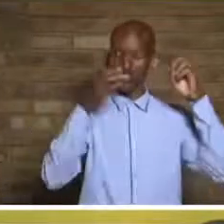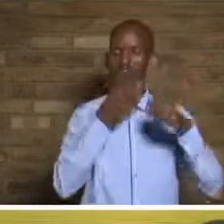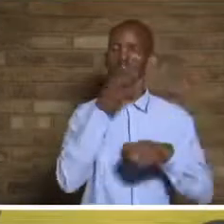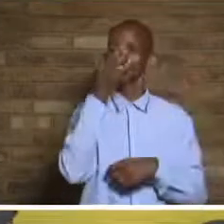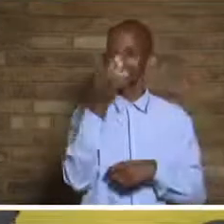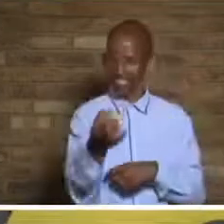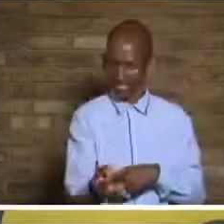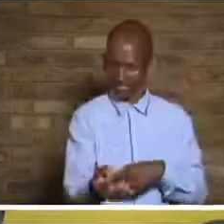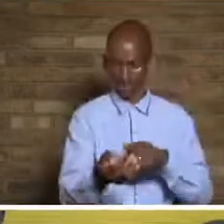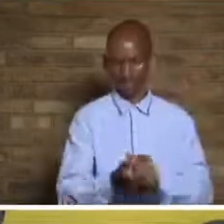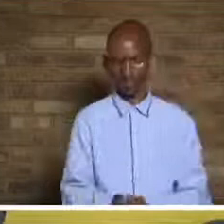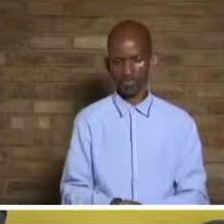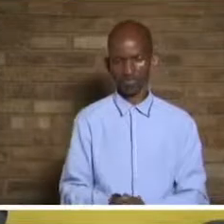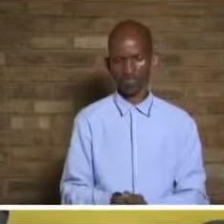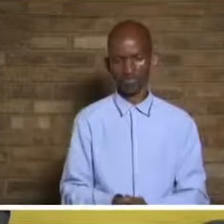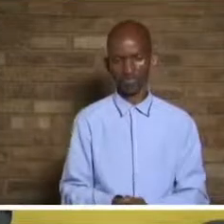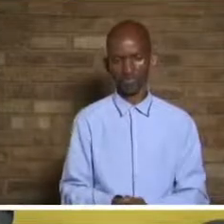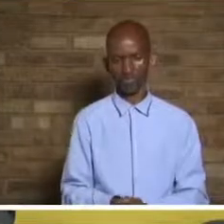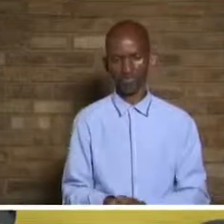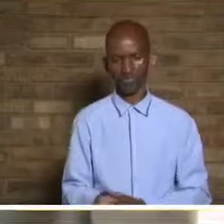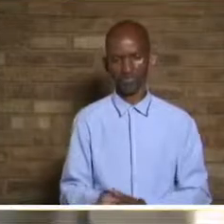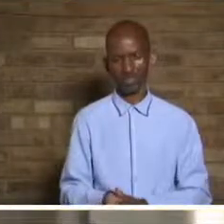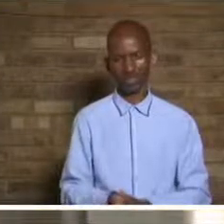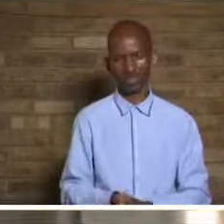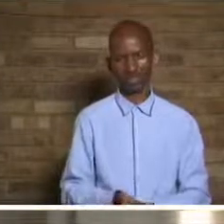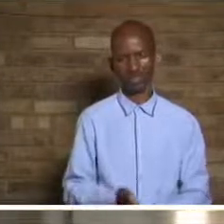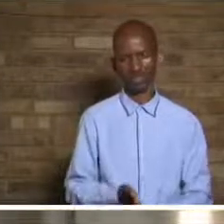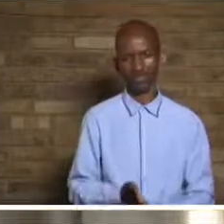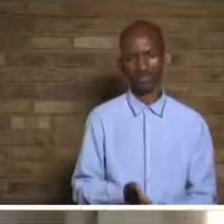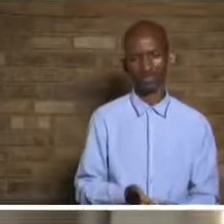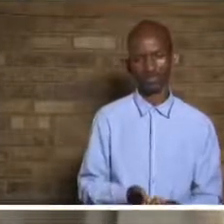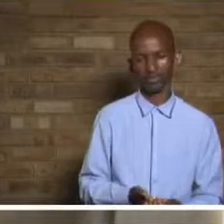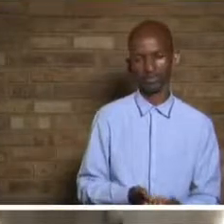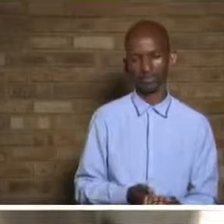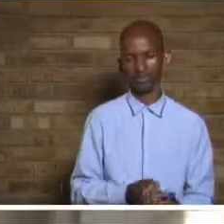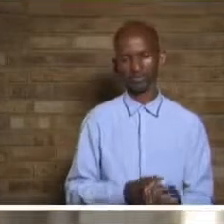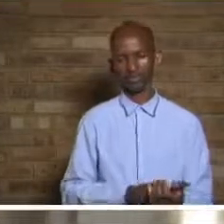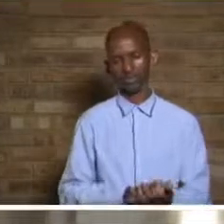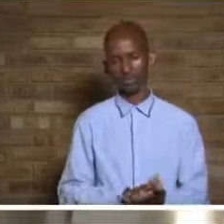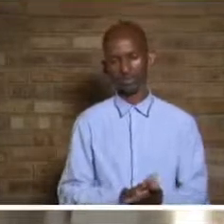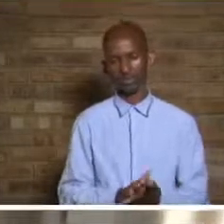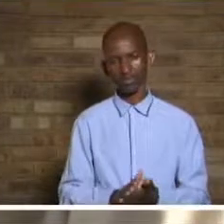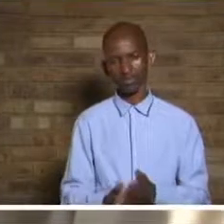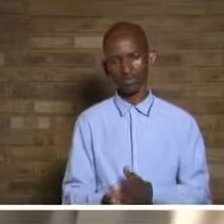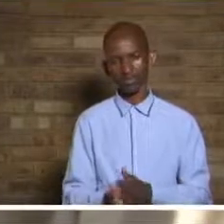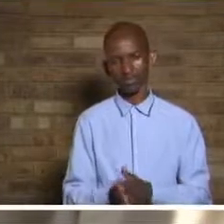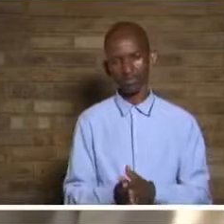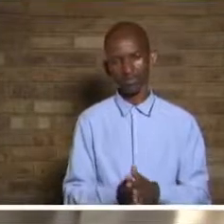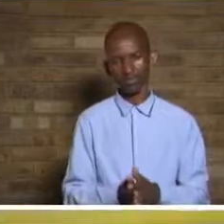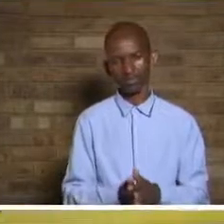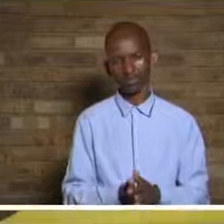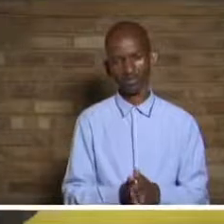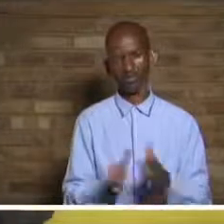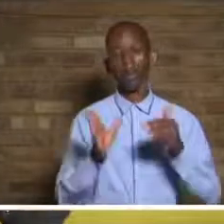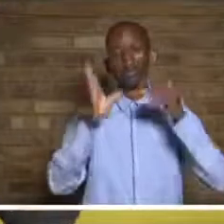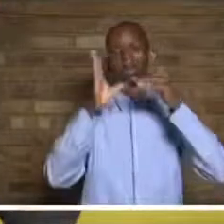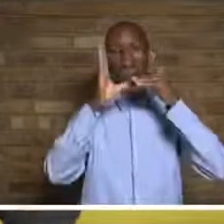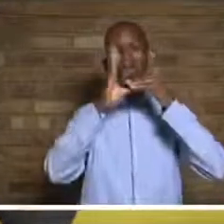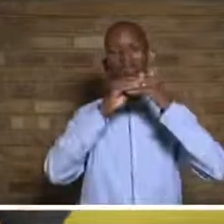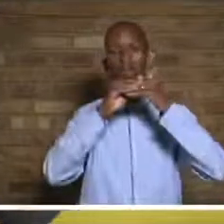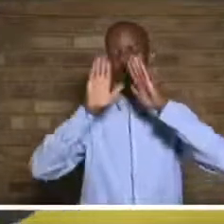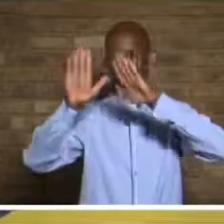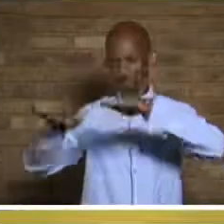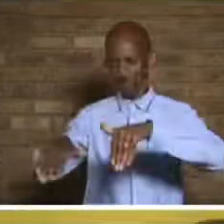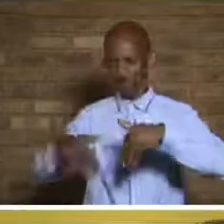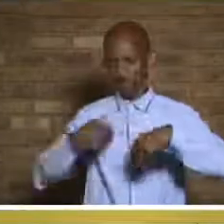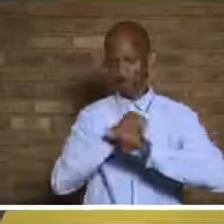referral, Ingakho sithi konke okushiwo la sakululeka ukuthi akuye lapha nalapha ya. members of parliament must make sure